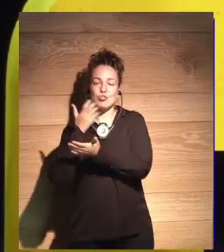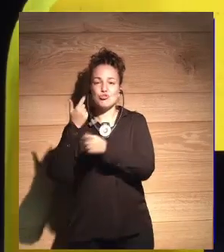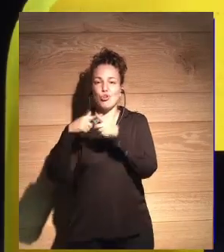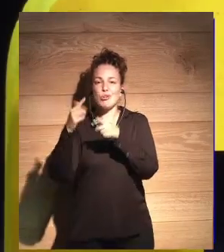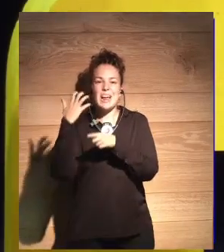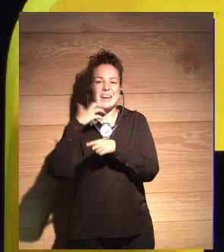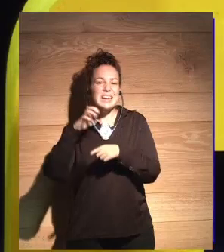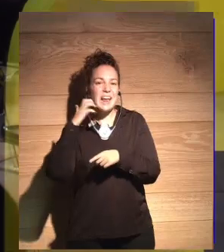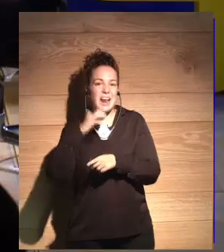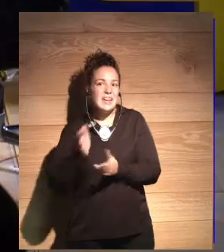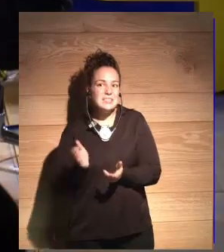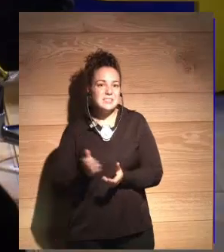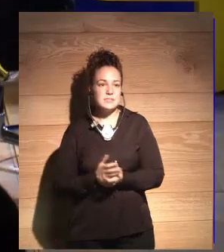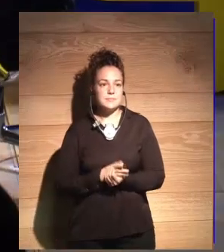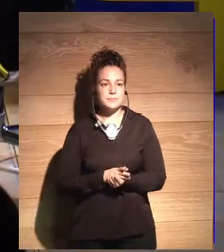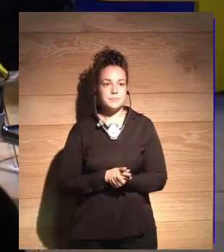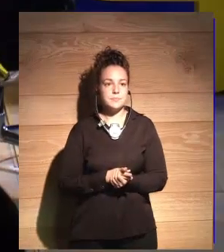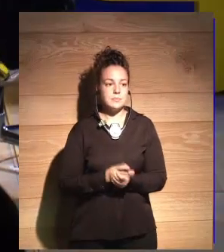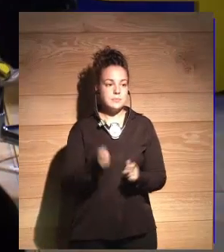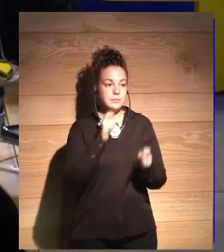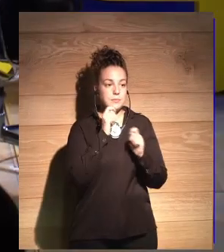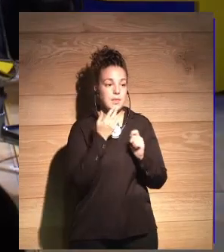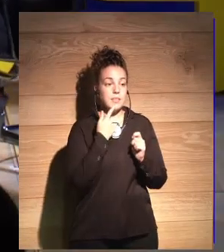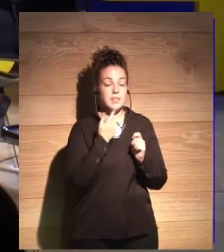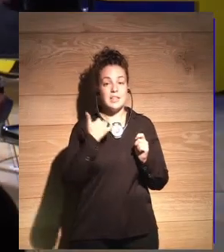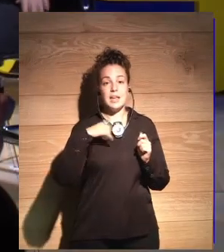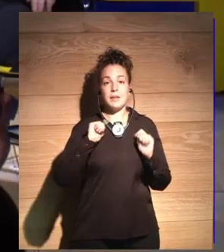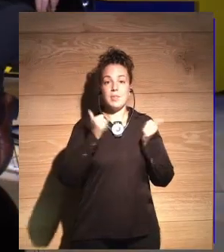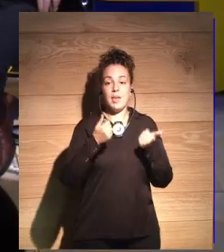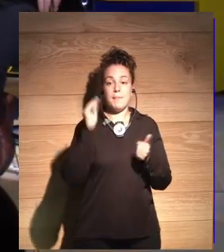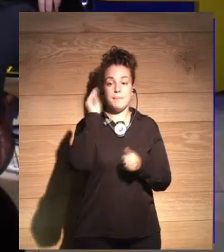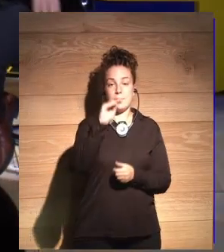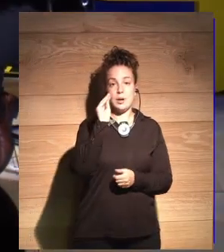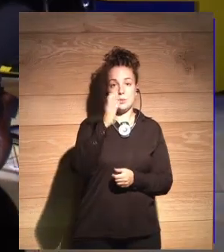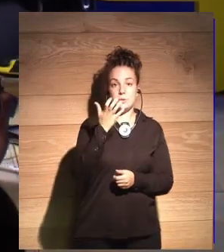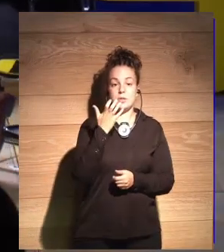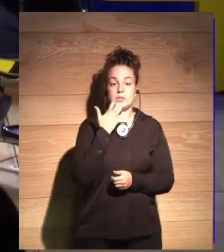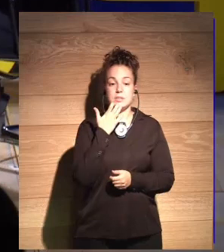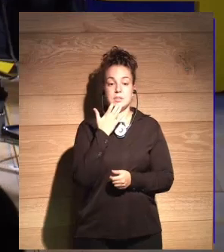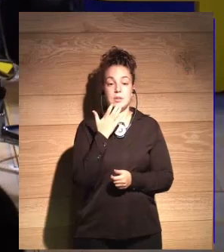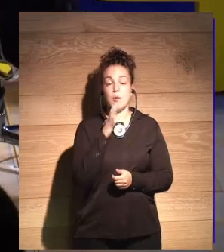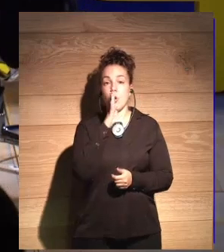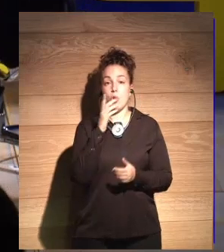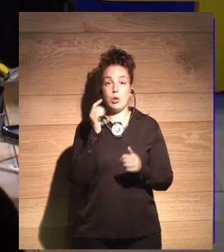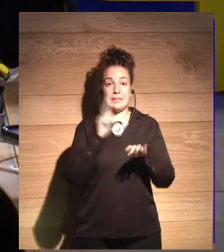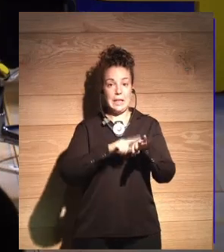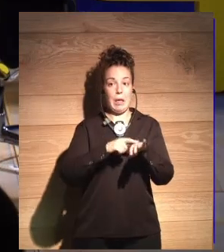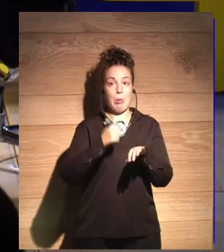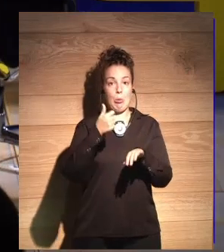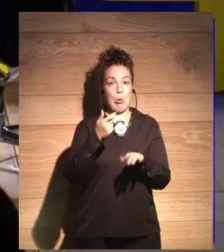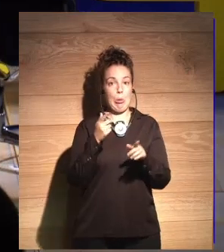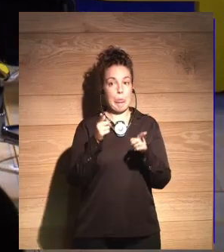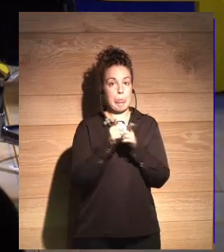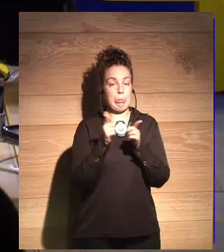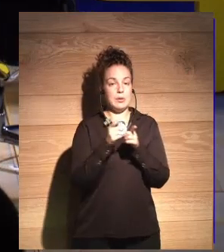them. Really? No, vamos a empezar ya con las preguntas. Let's open up the floor to the